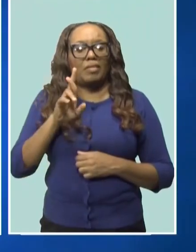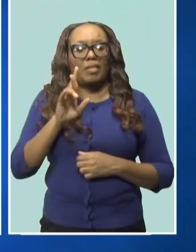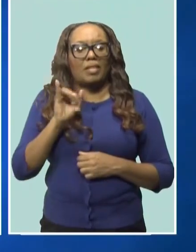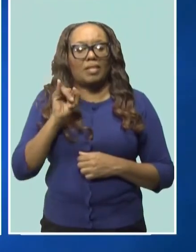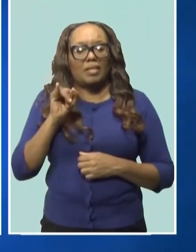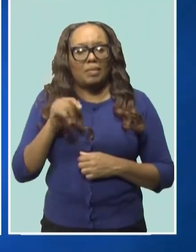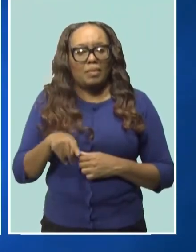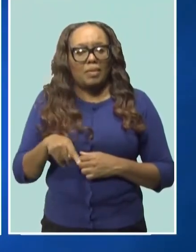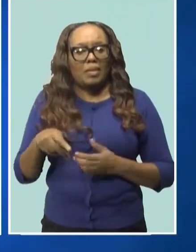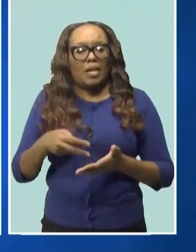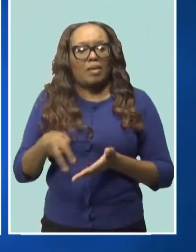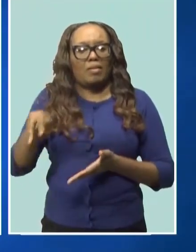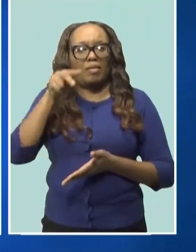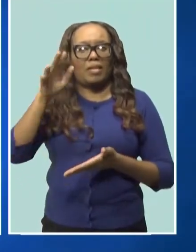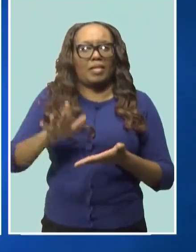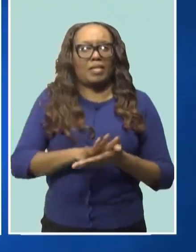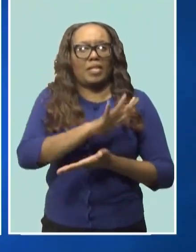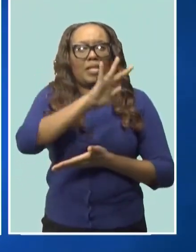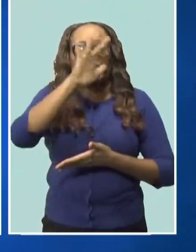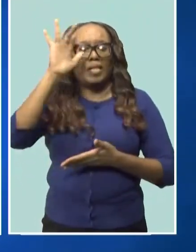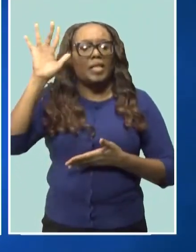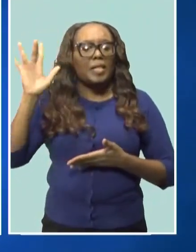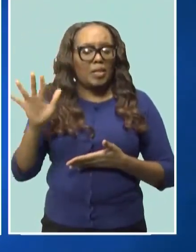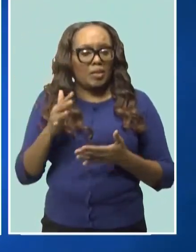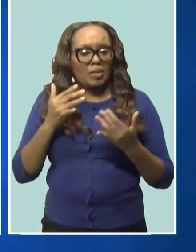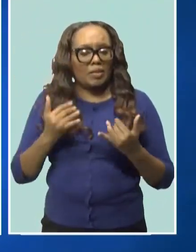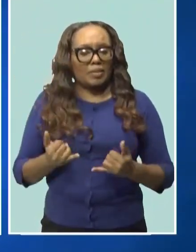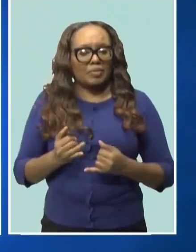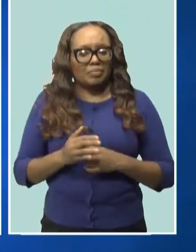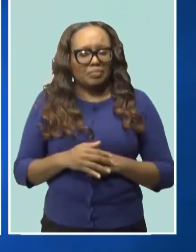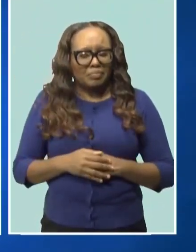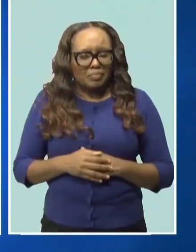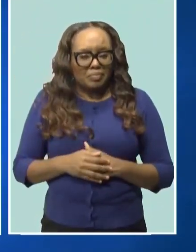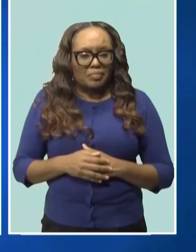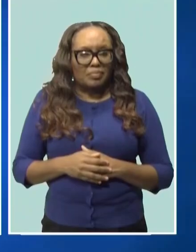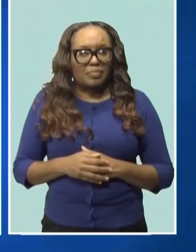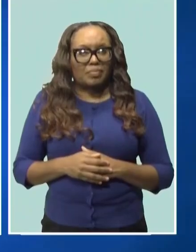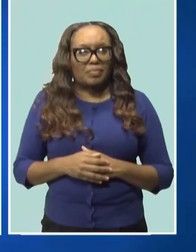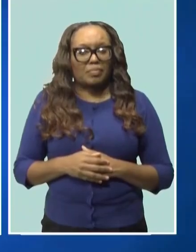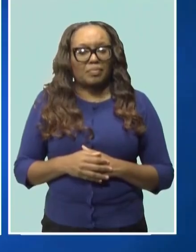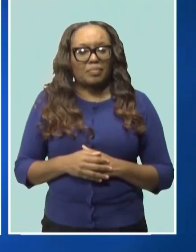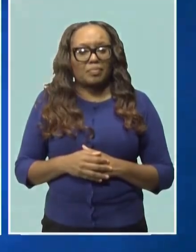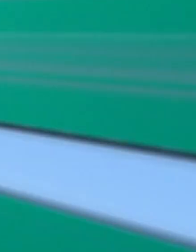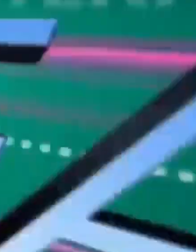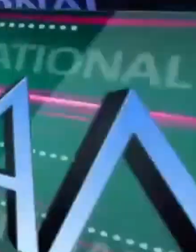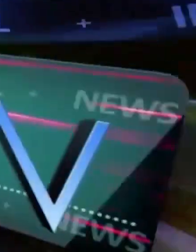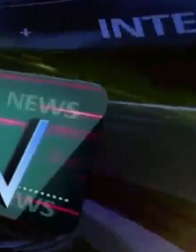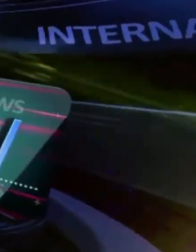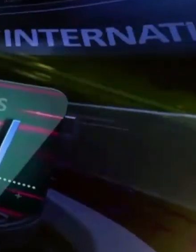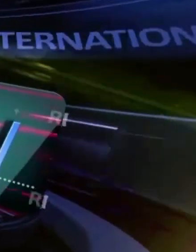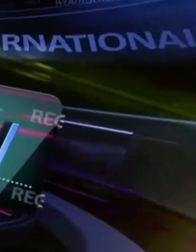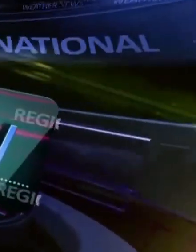peace and rise in glory. Wendy Burke, CBC News.